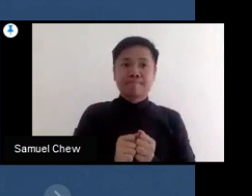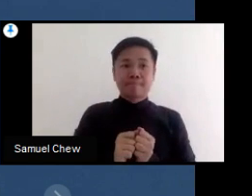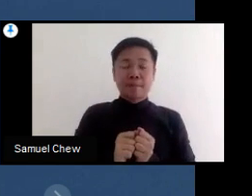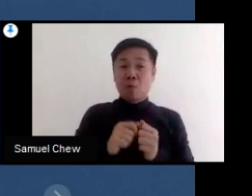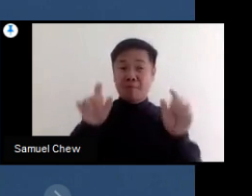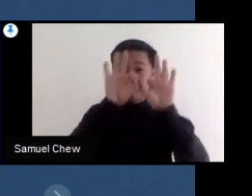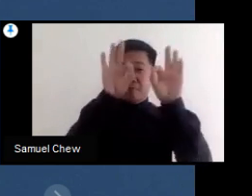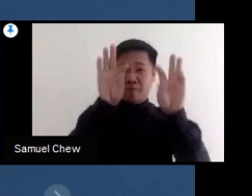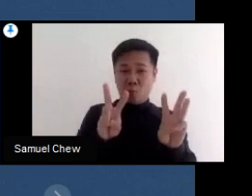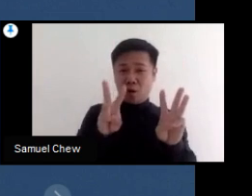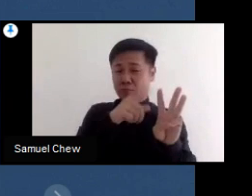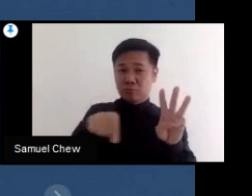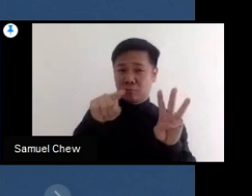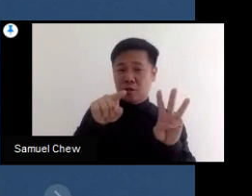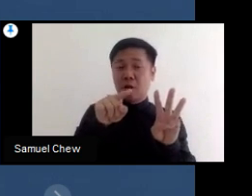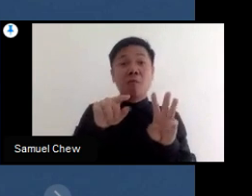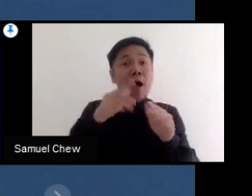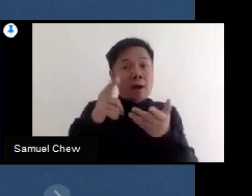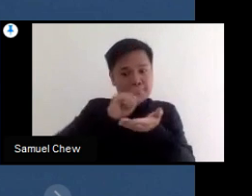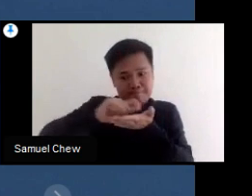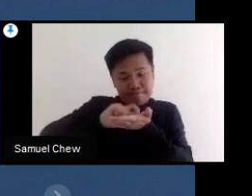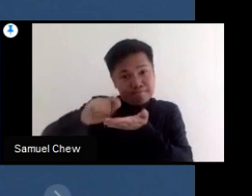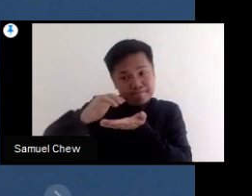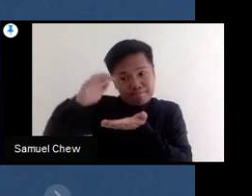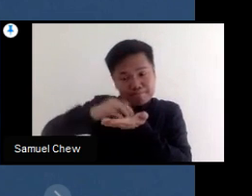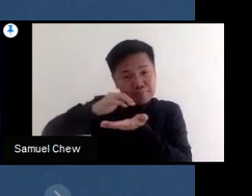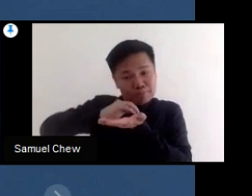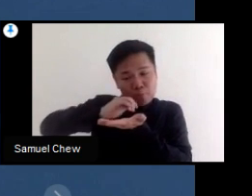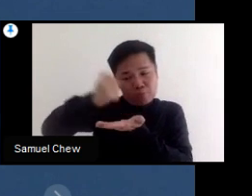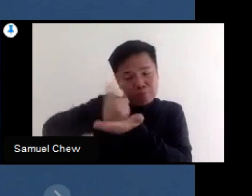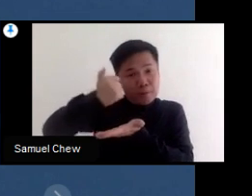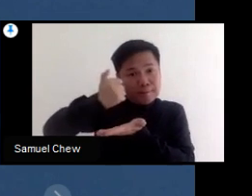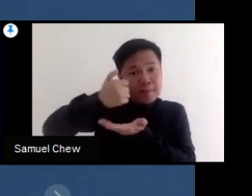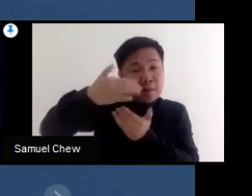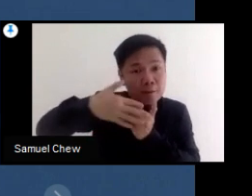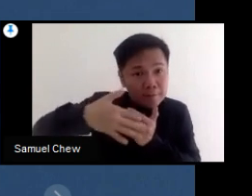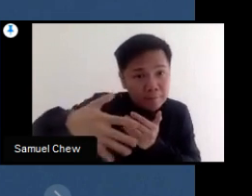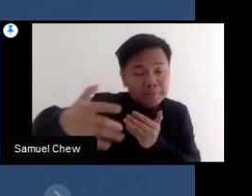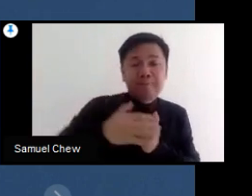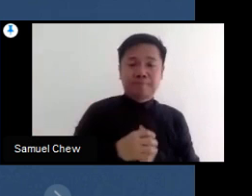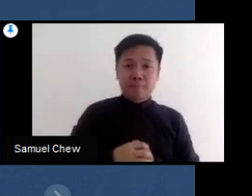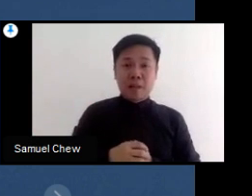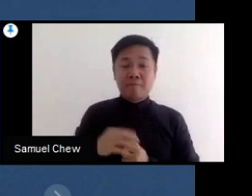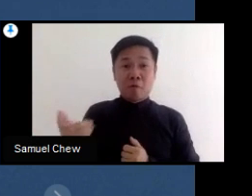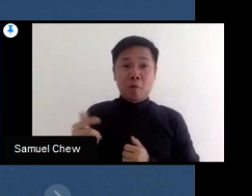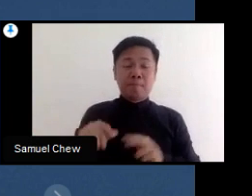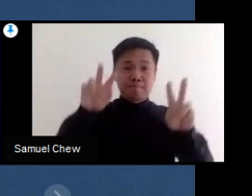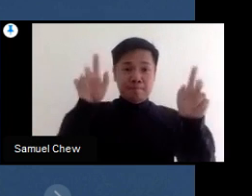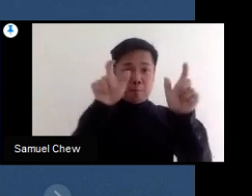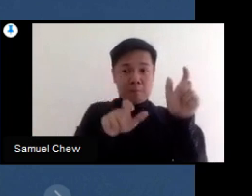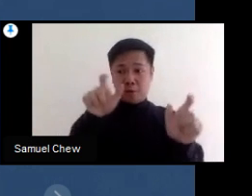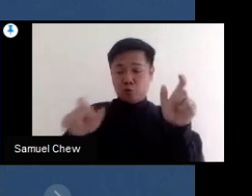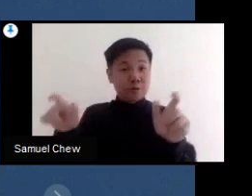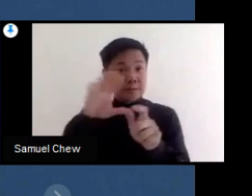progress towards the implementation of the Program of Action of the International Conference on Population and Development, and